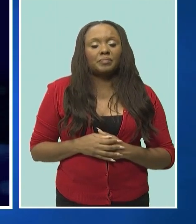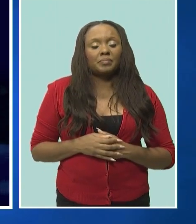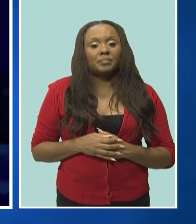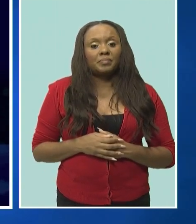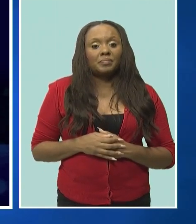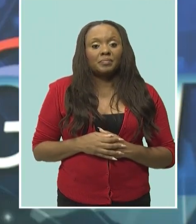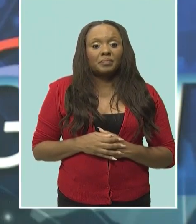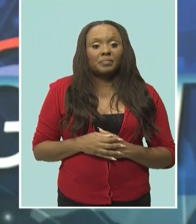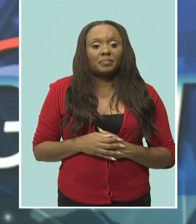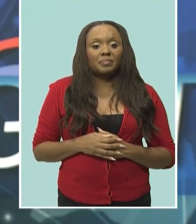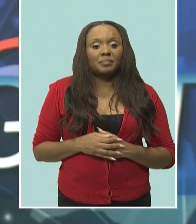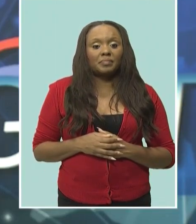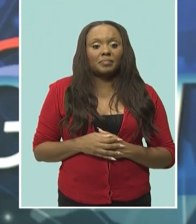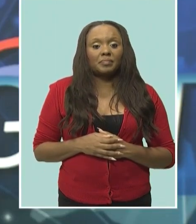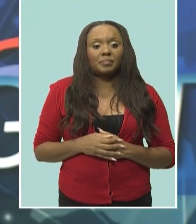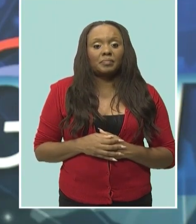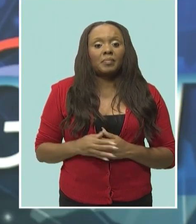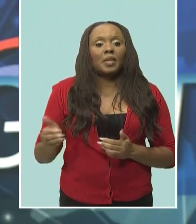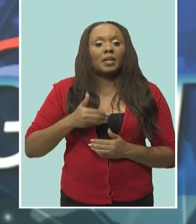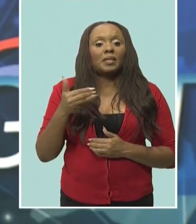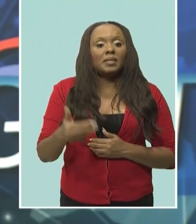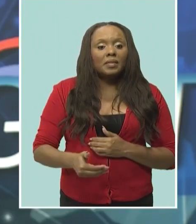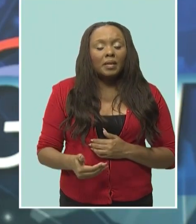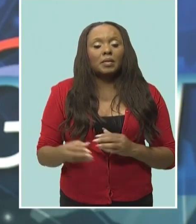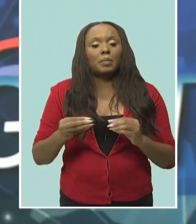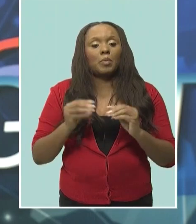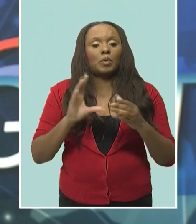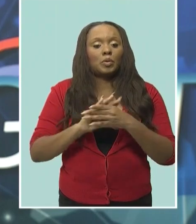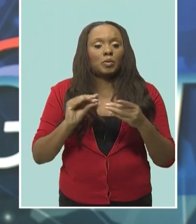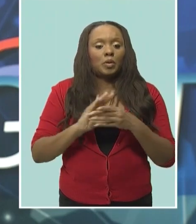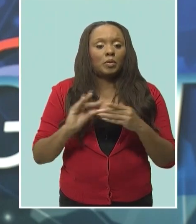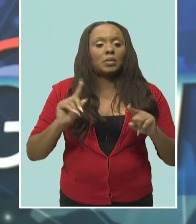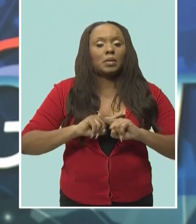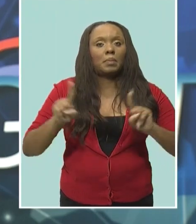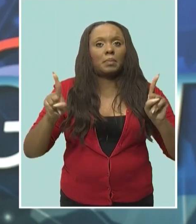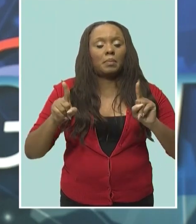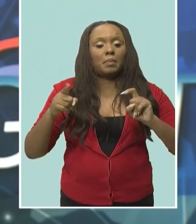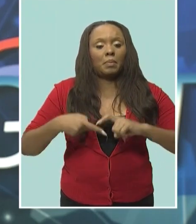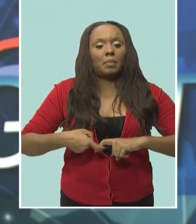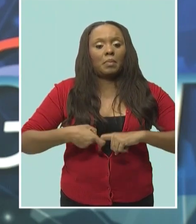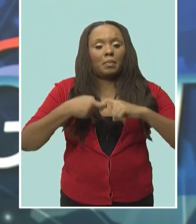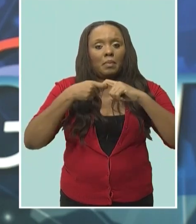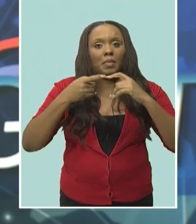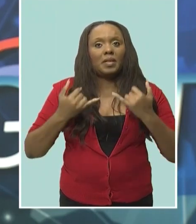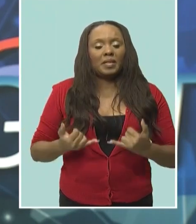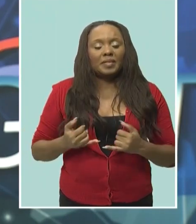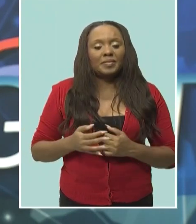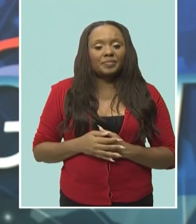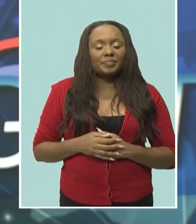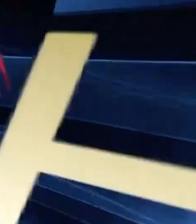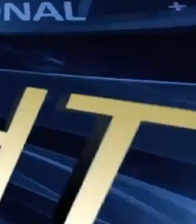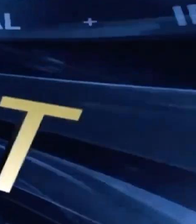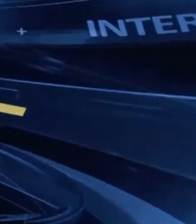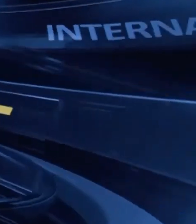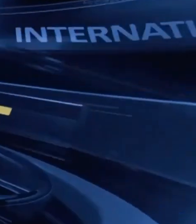trigger. Still to come, a trade union seeking a review of the Public Service's decision to end remote work.